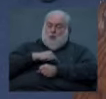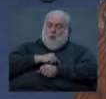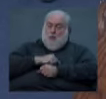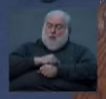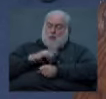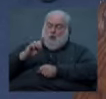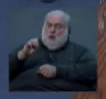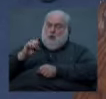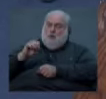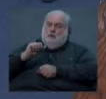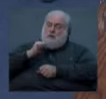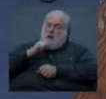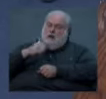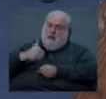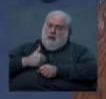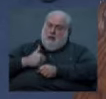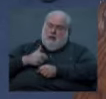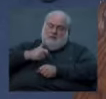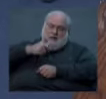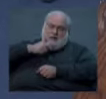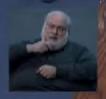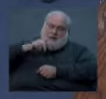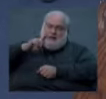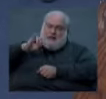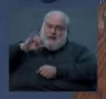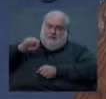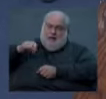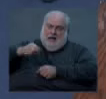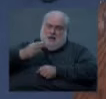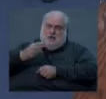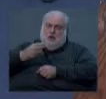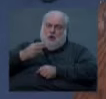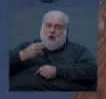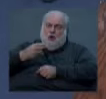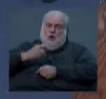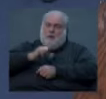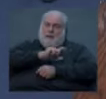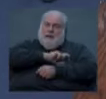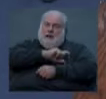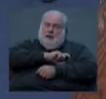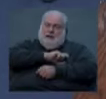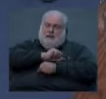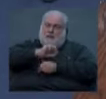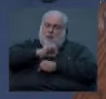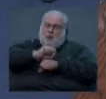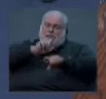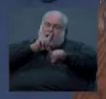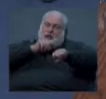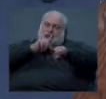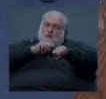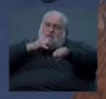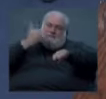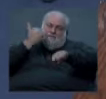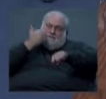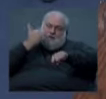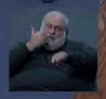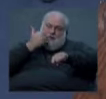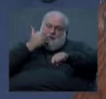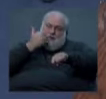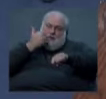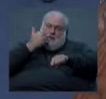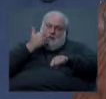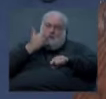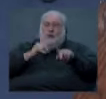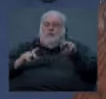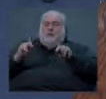have dispatchers or police employees answering these phones. They're call